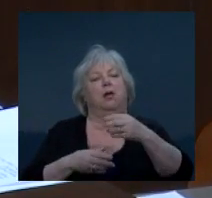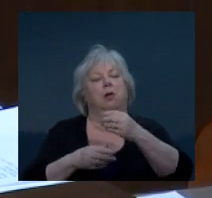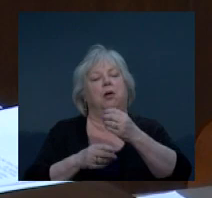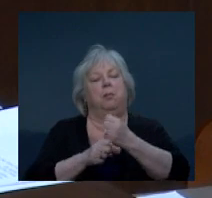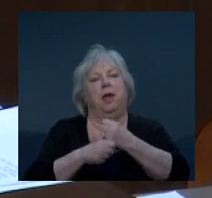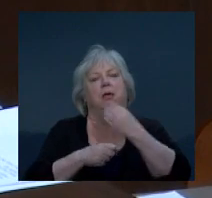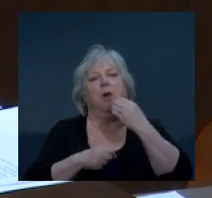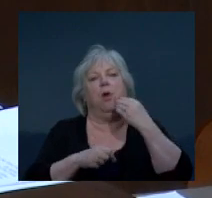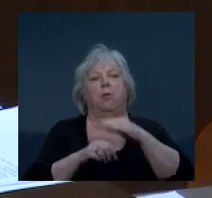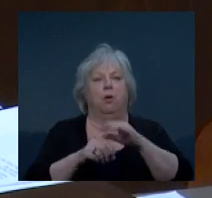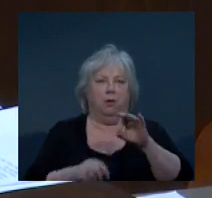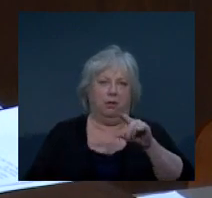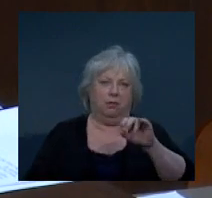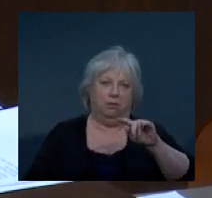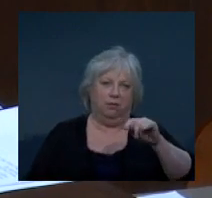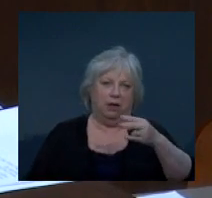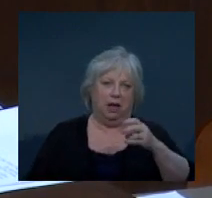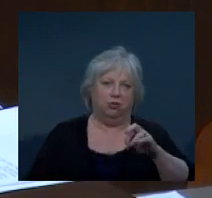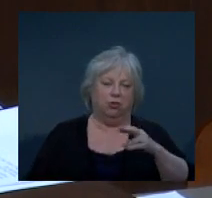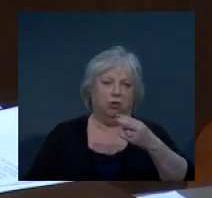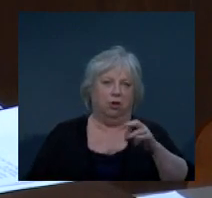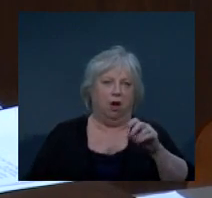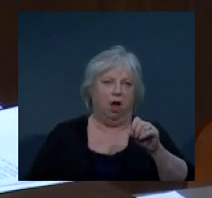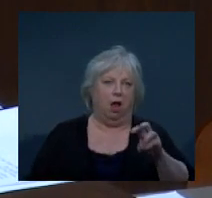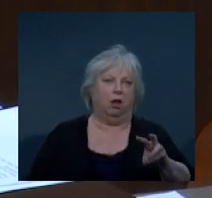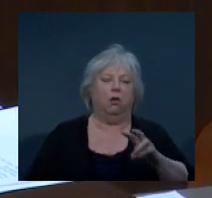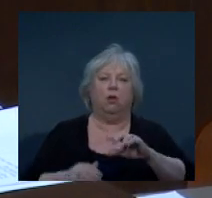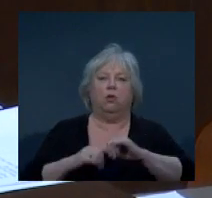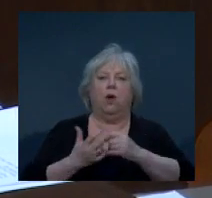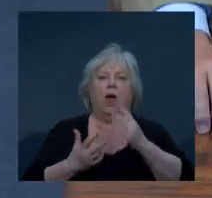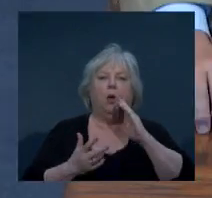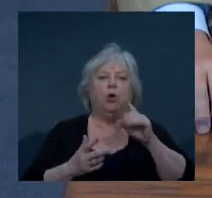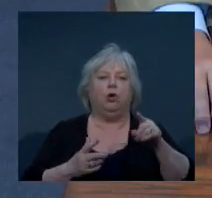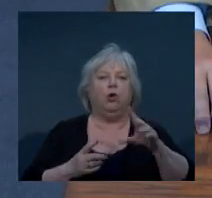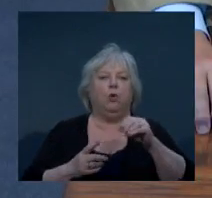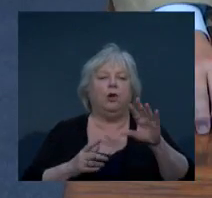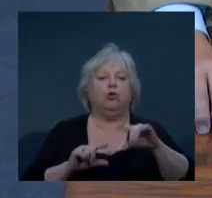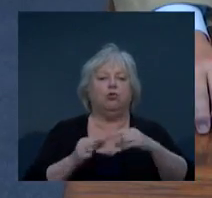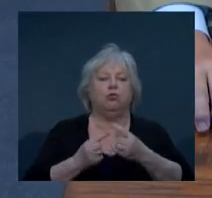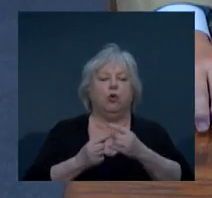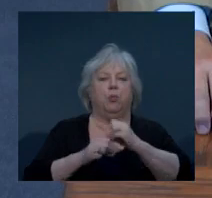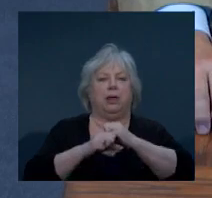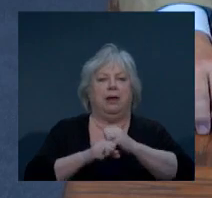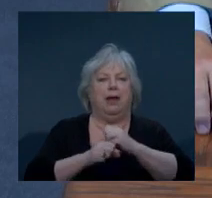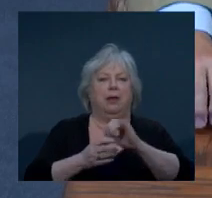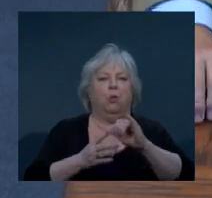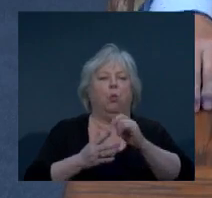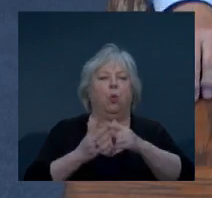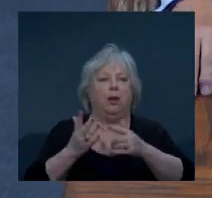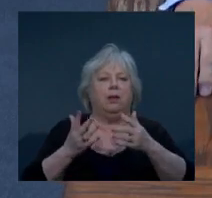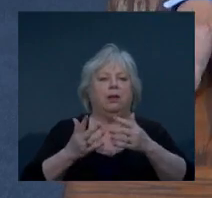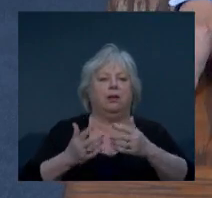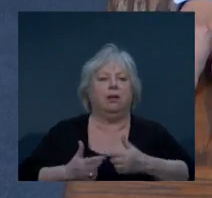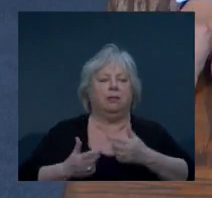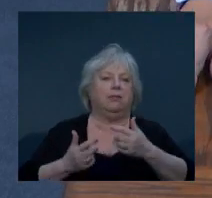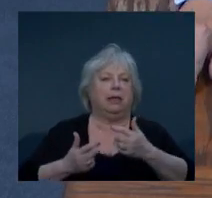to know, Bill, how you and your group are going to protect what they have in that area. Yes, ma'am. Mayor Scott, directors,